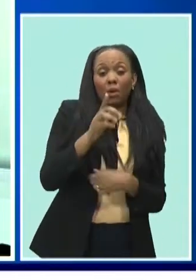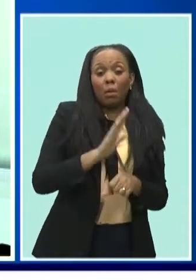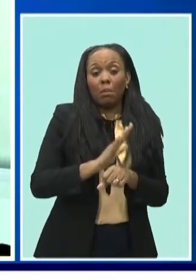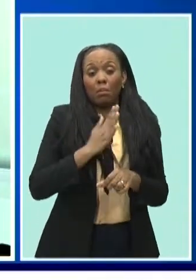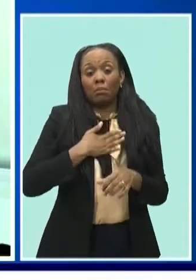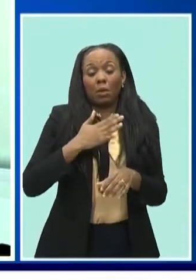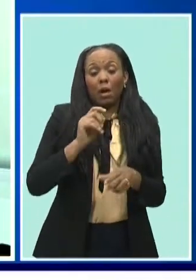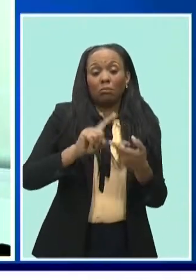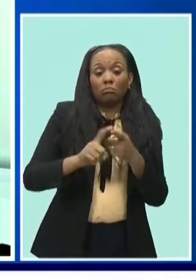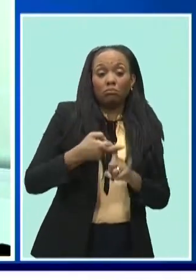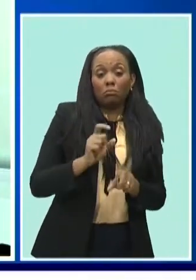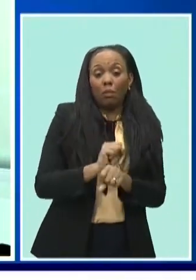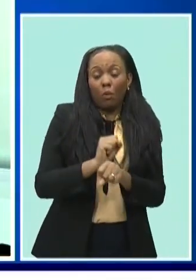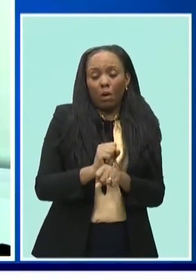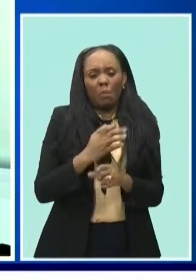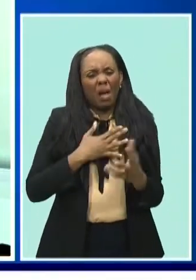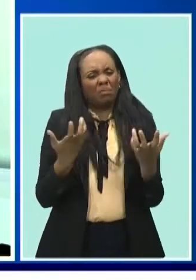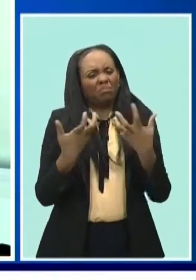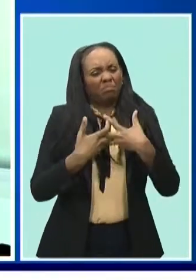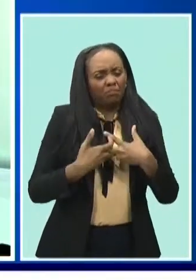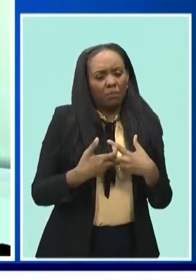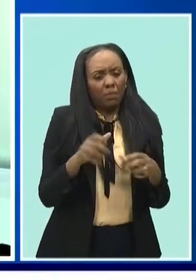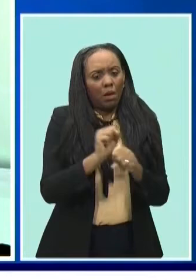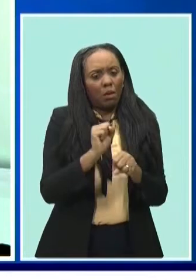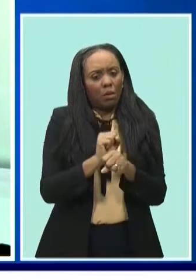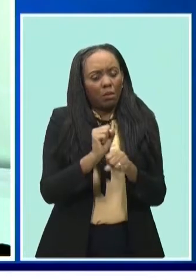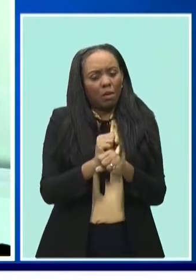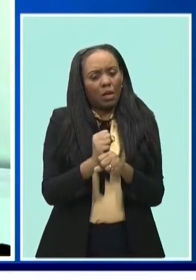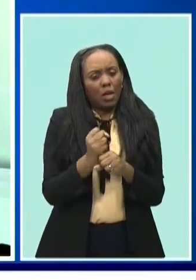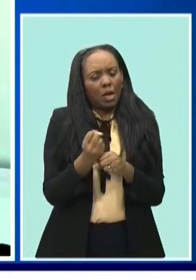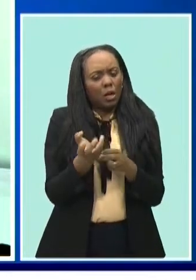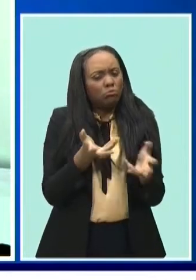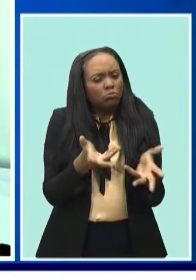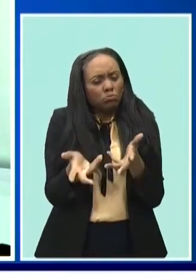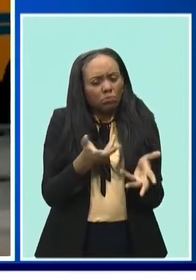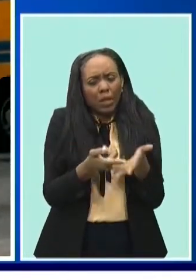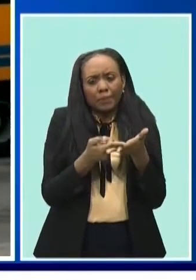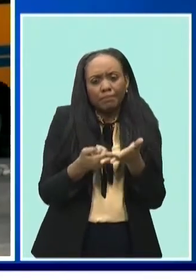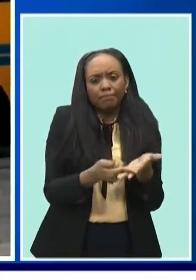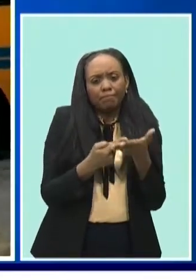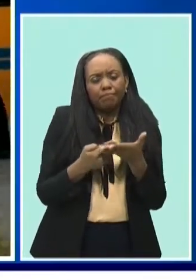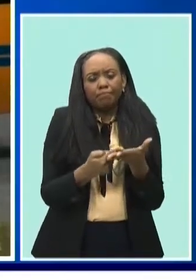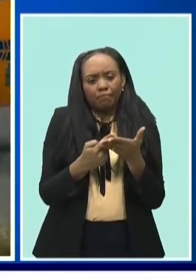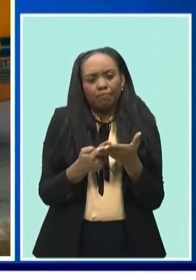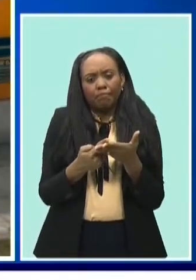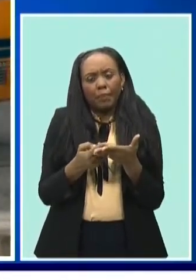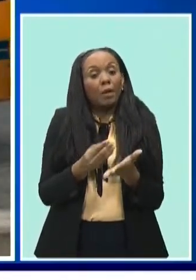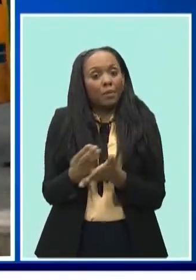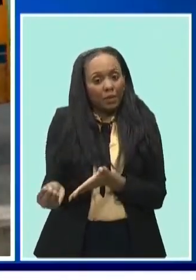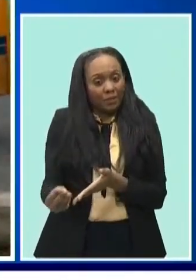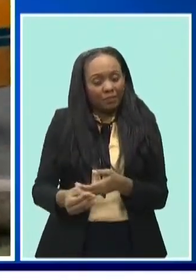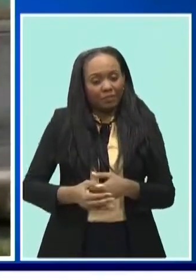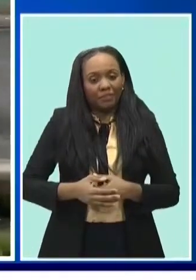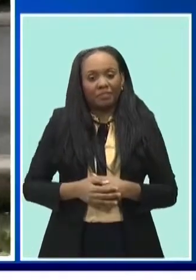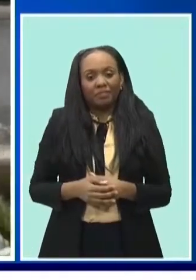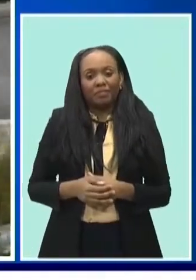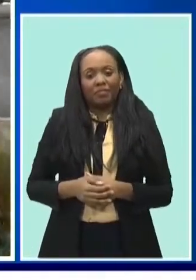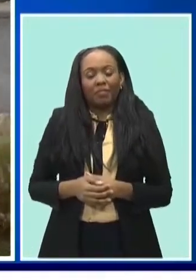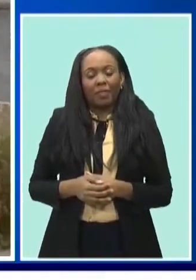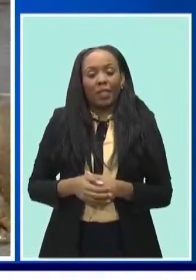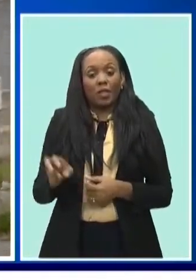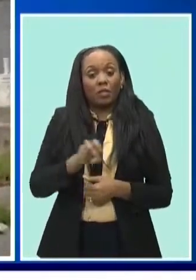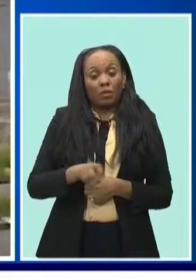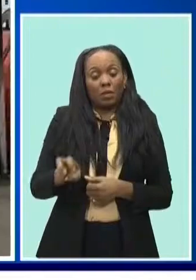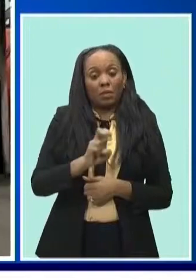on as quickly as possible so that we can get the wheels in motion. Transport Works and Maintenance Minister